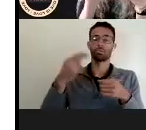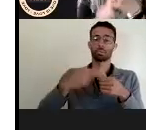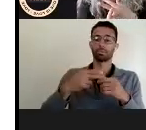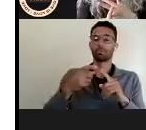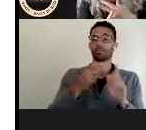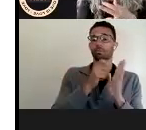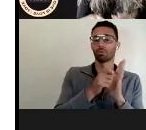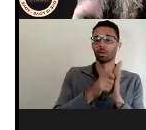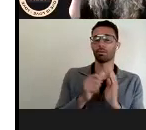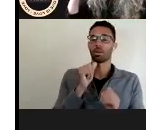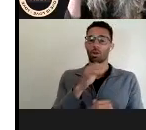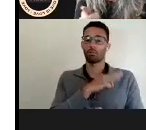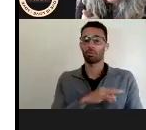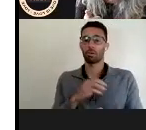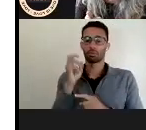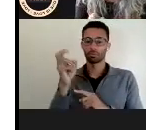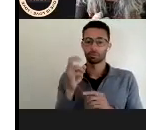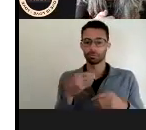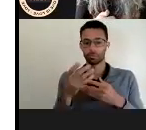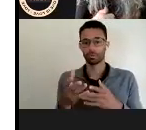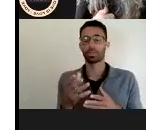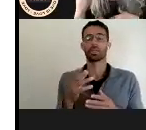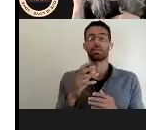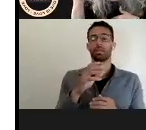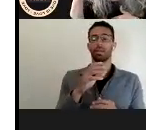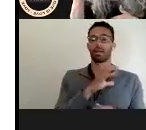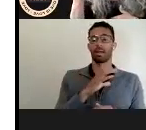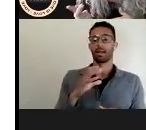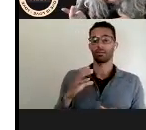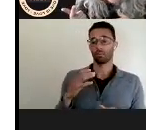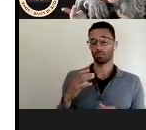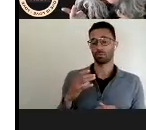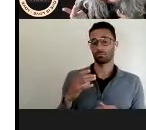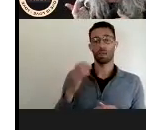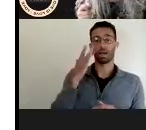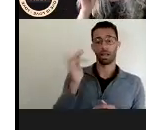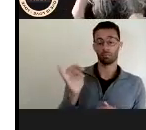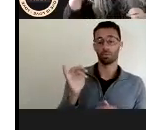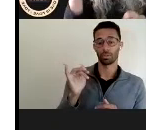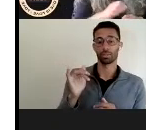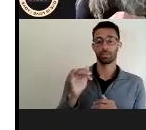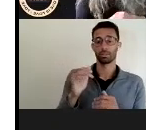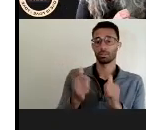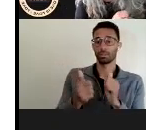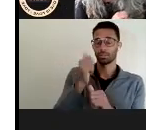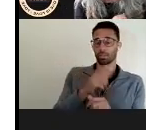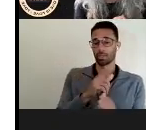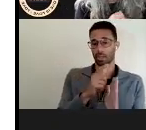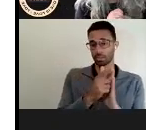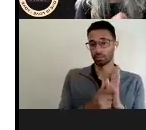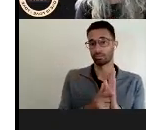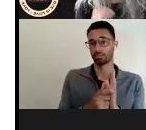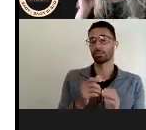providers, from transportation planners, from California senior legislators, from Caltrans team members, from the California Commission